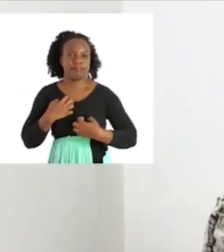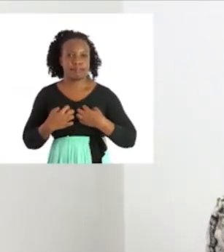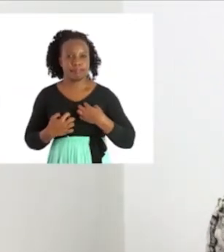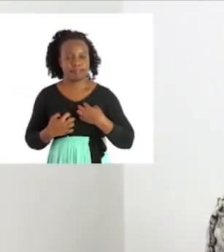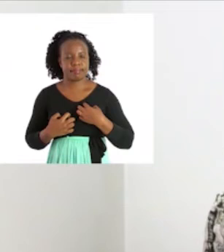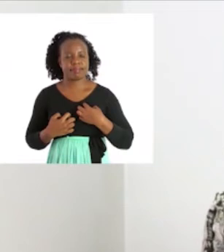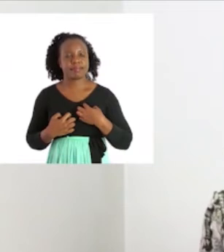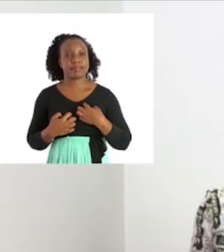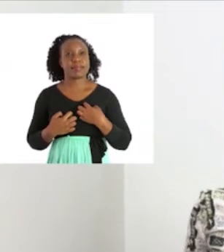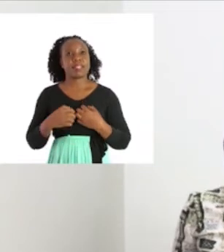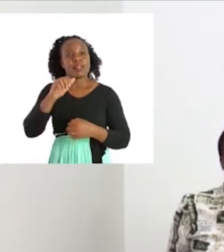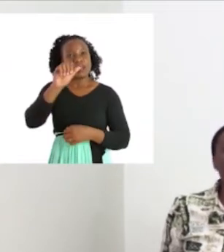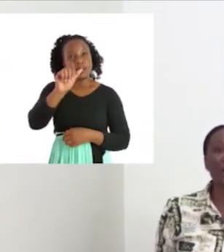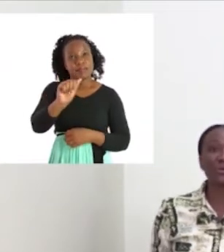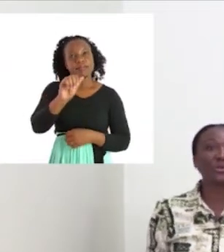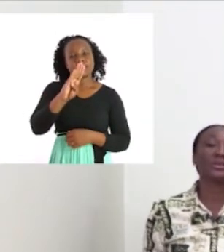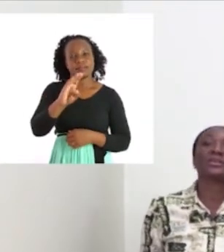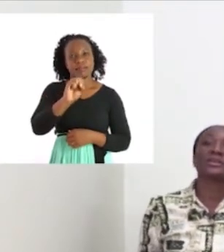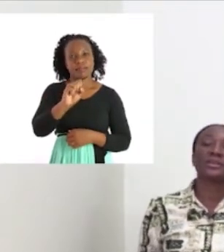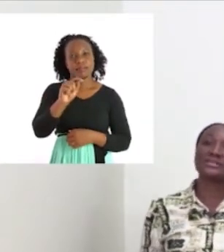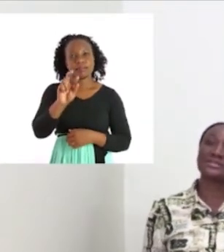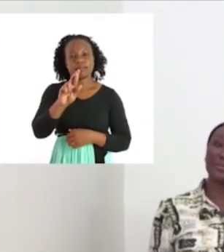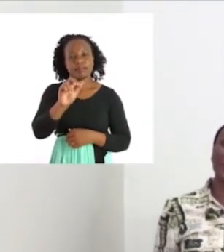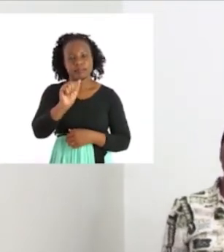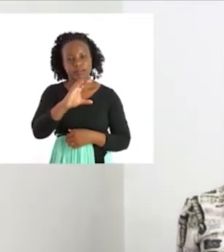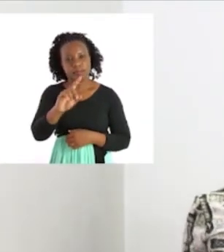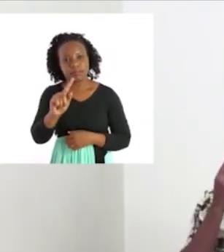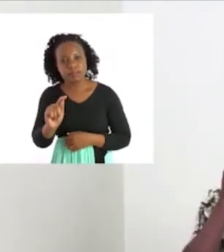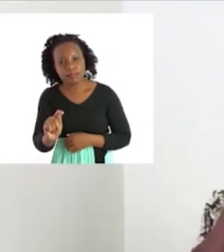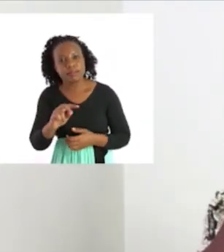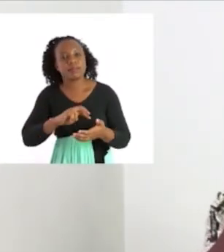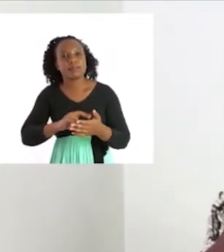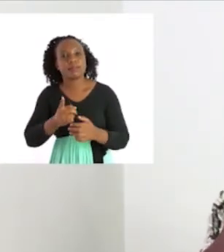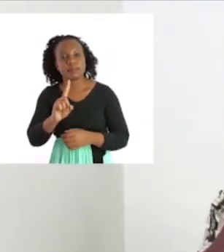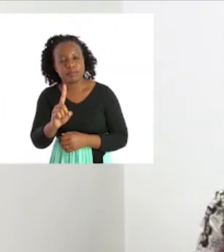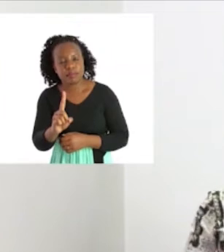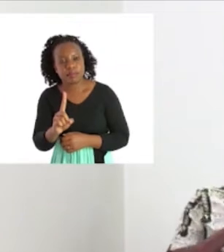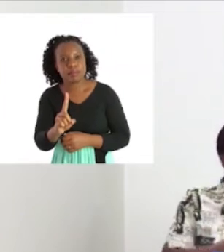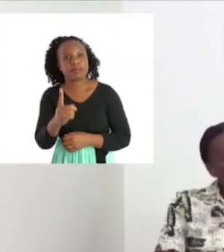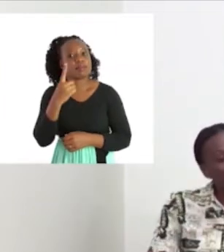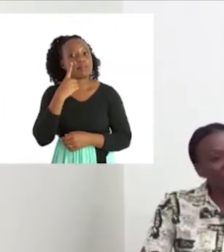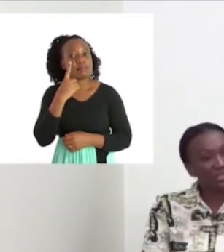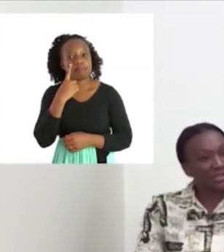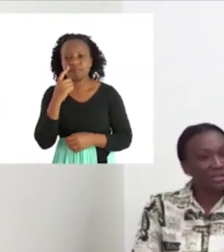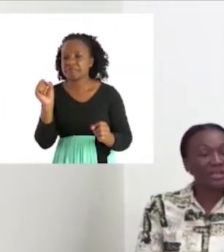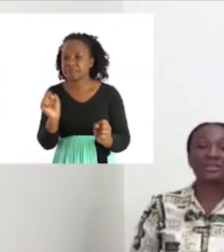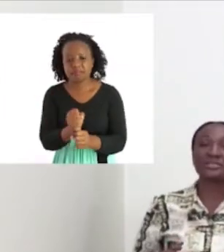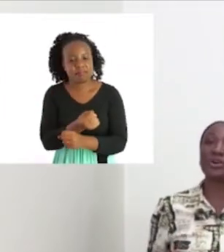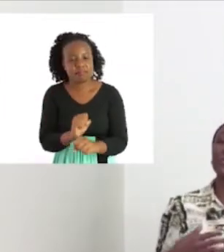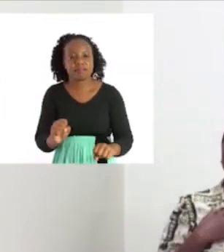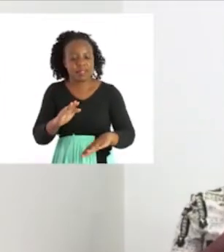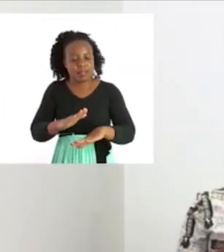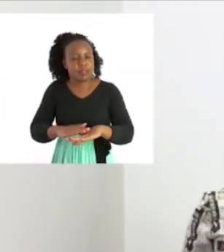I said an abstract noun, it is something that we cannot see, touch.